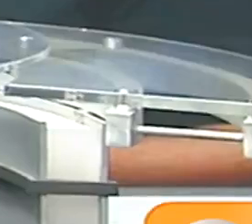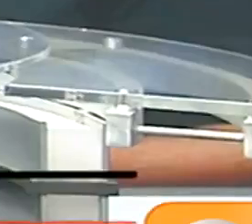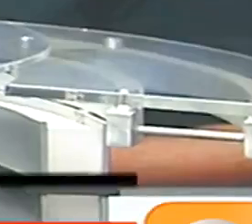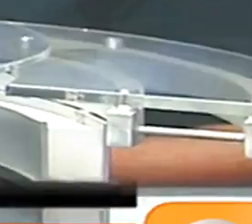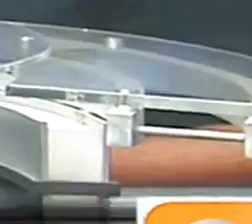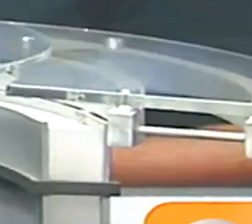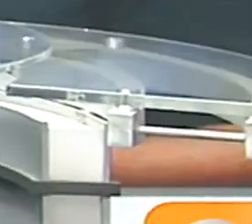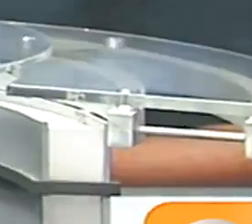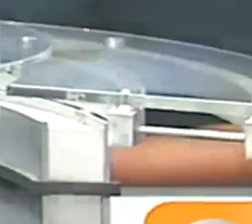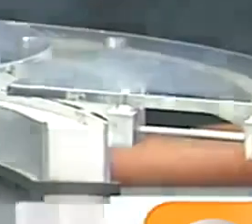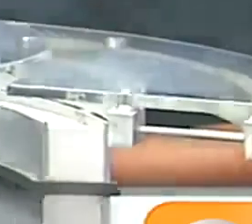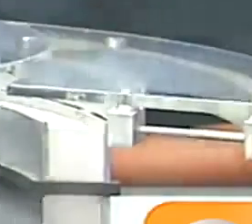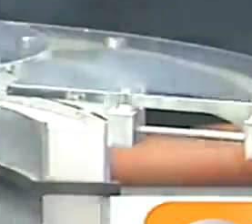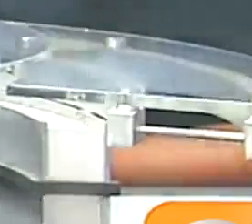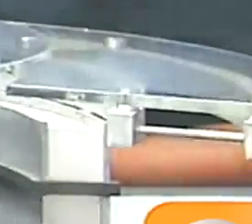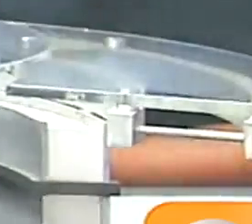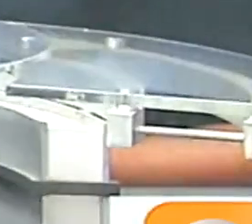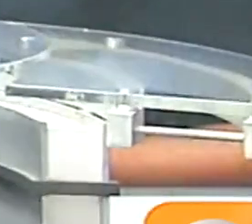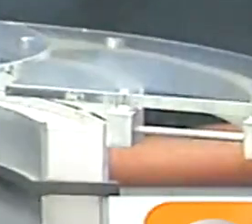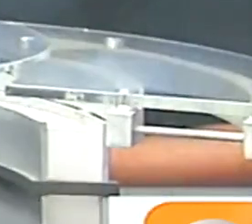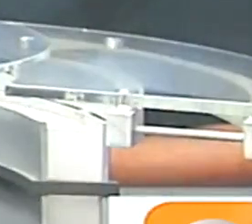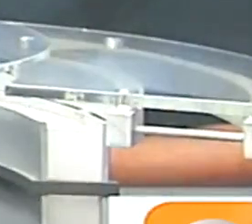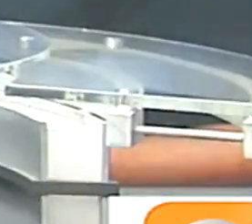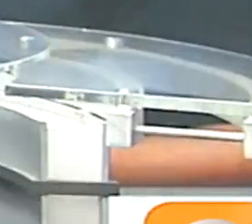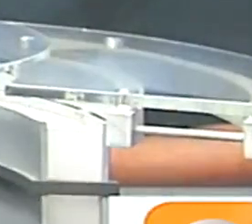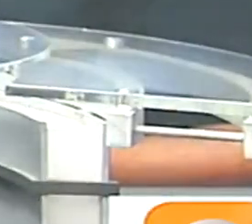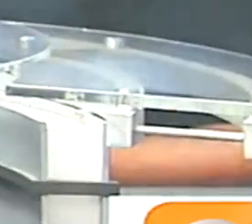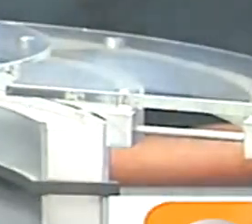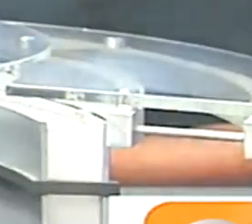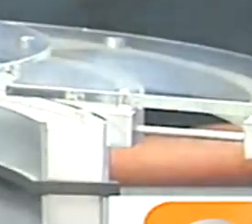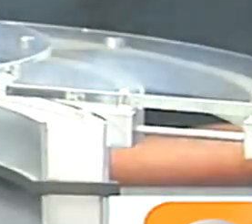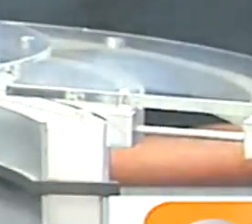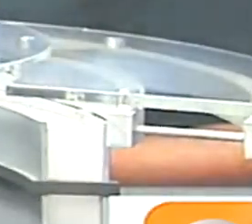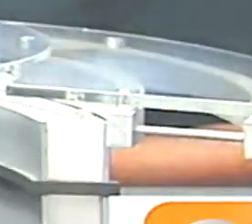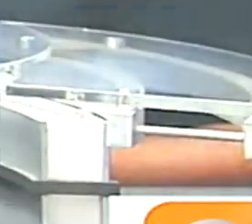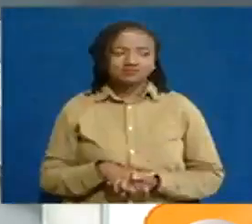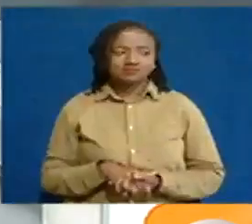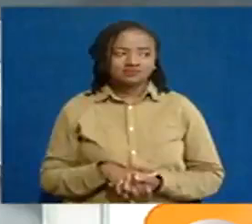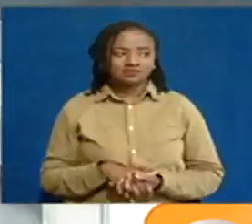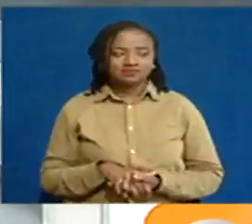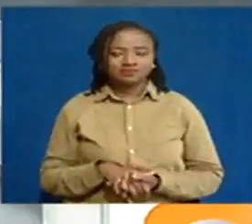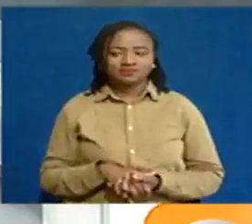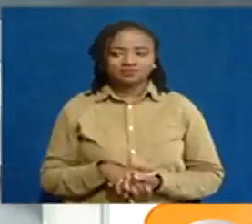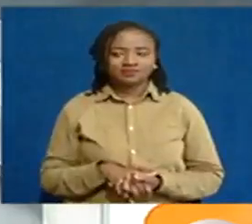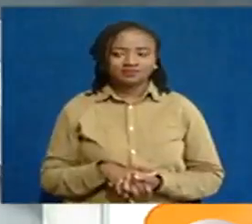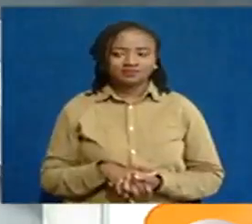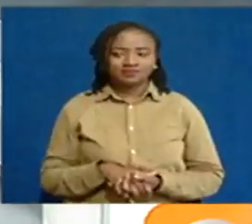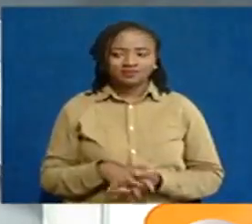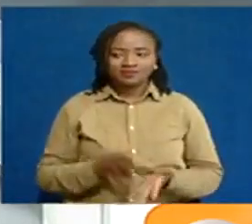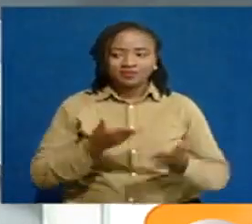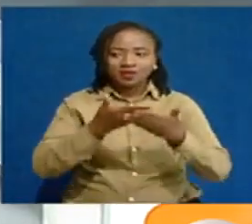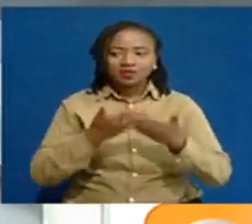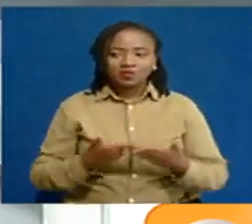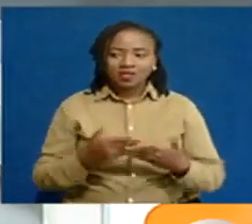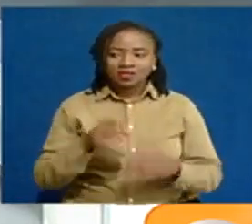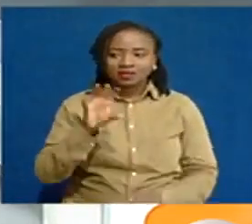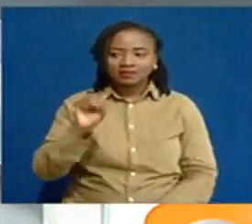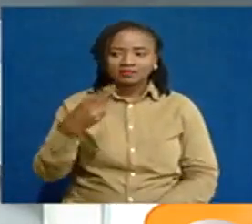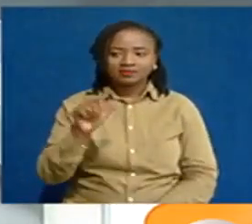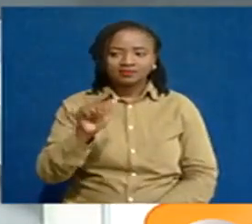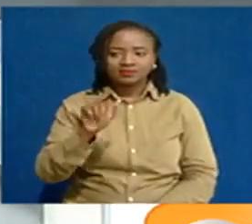We start the bulletin with transition to SHA, where the shift to the new Social Health Insurance Authority, that's SHA, got a boost